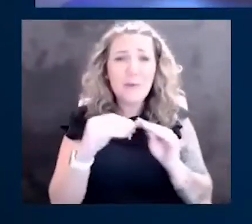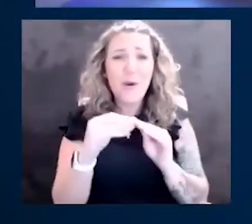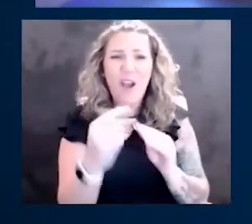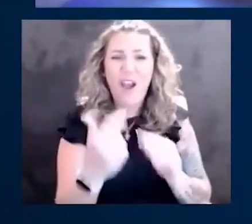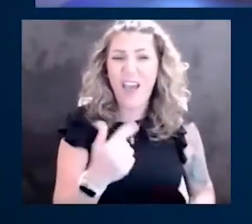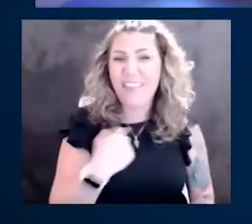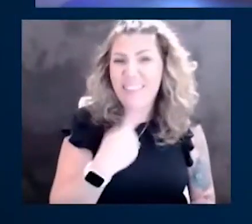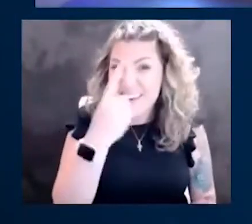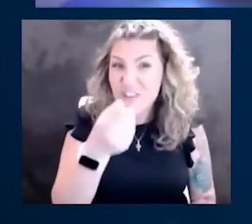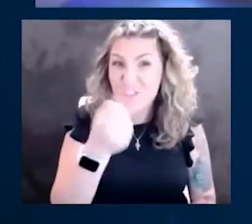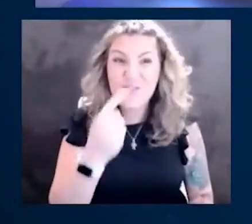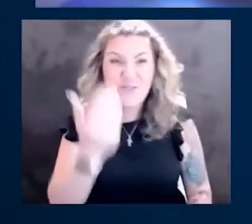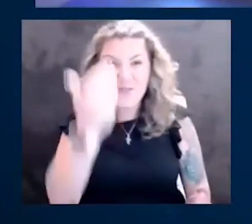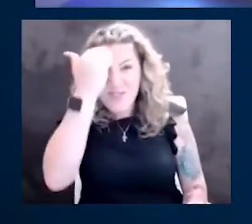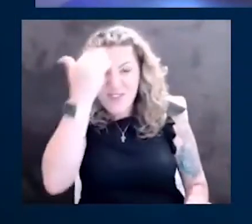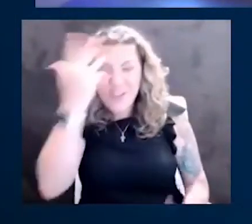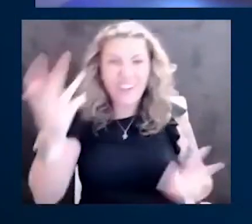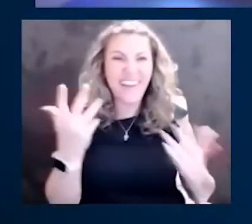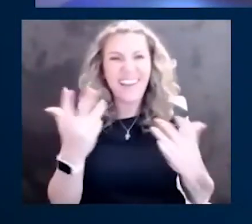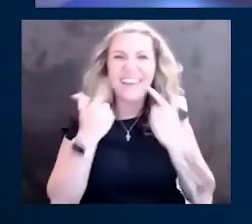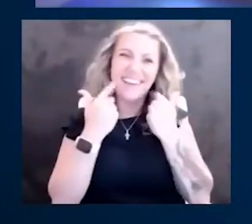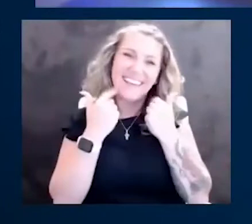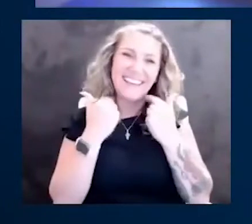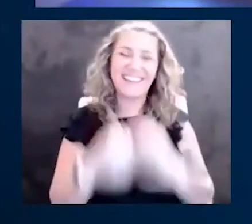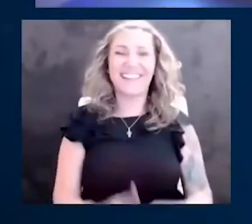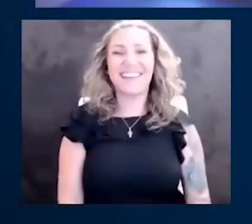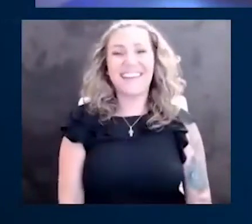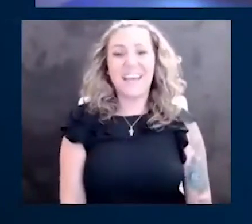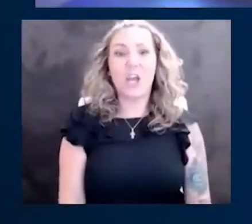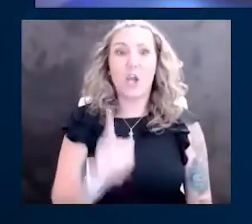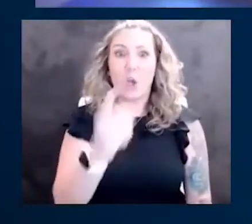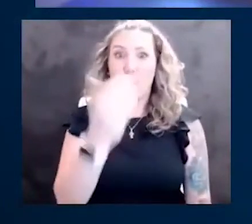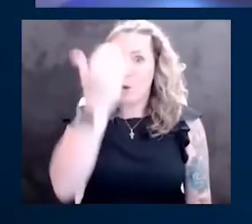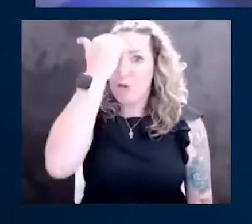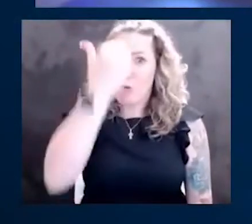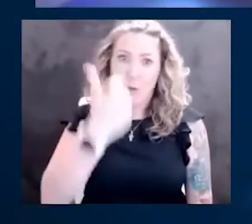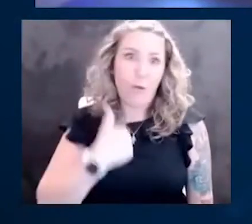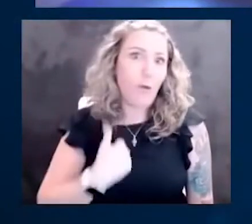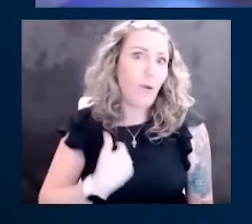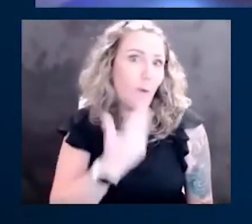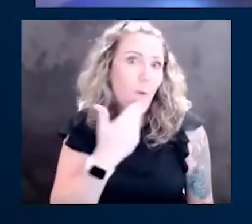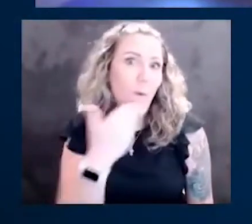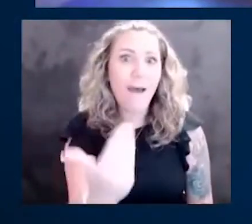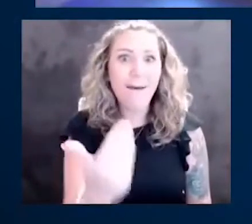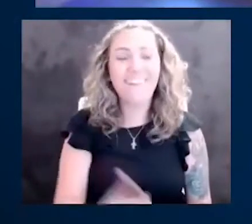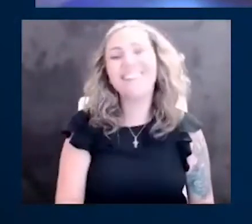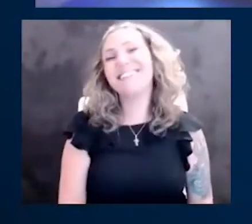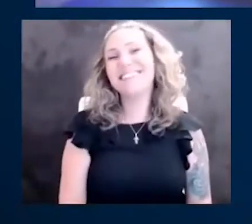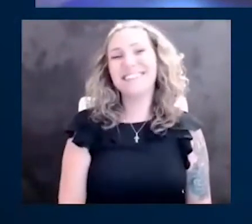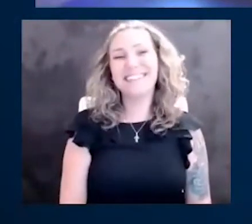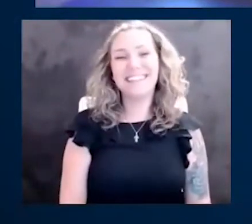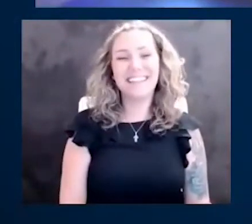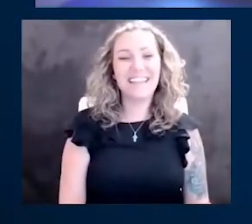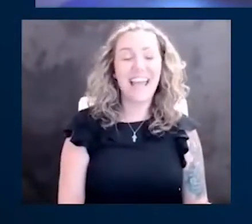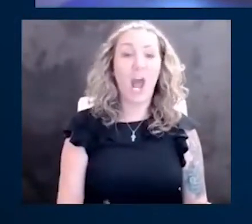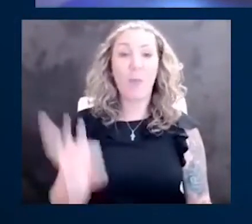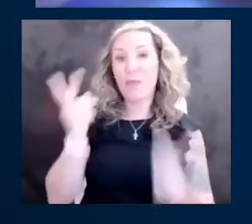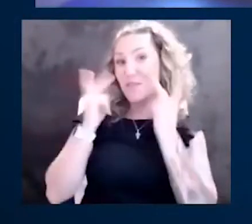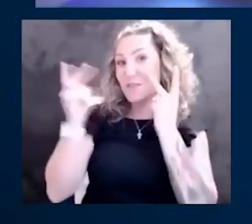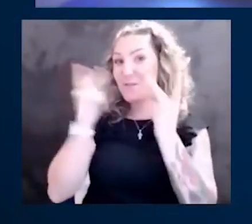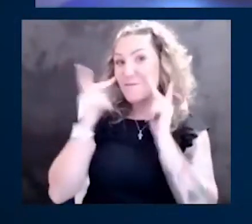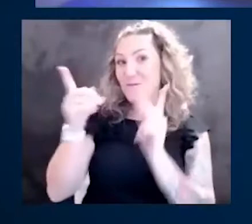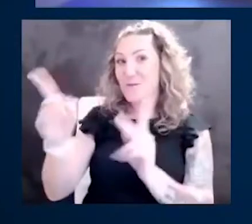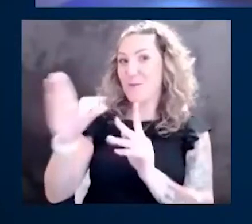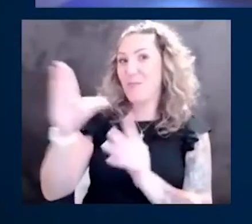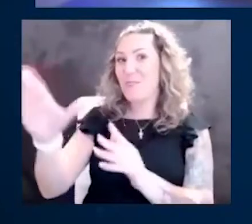about that? You know me so well. I Okay. know. Keep Jill happy. I'm on the viewer side. That's all it is. Yeah.